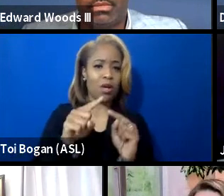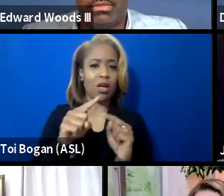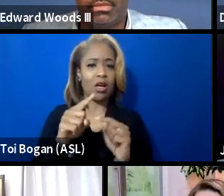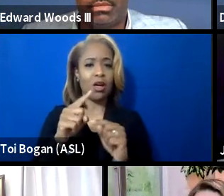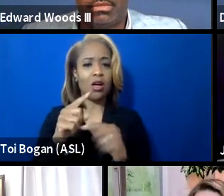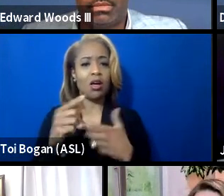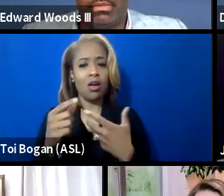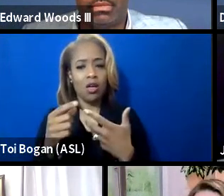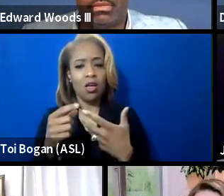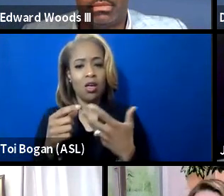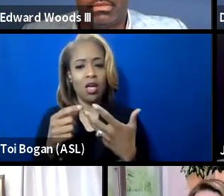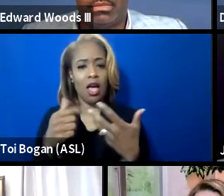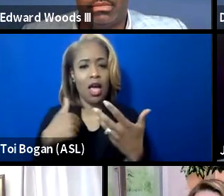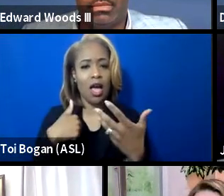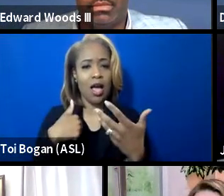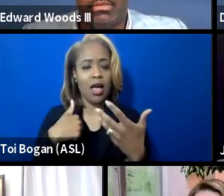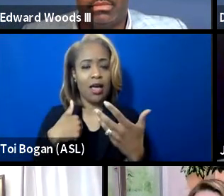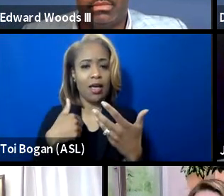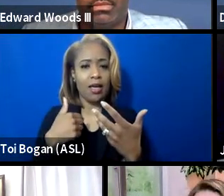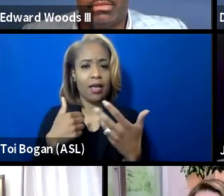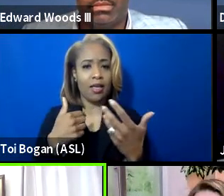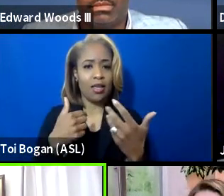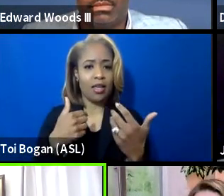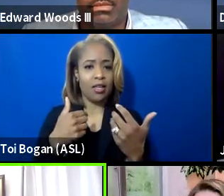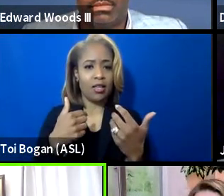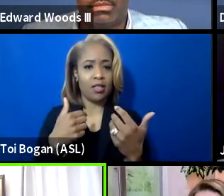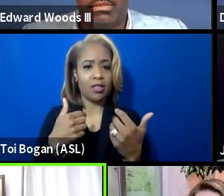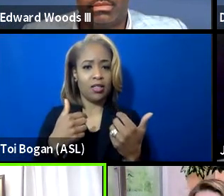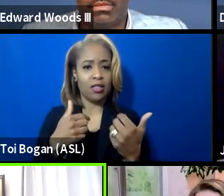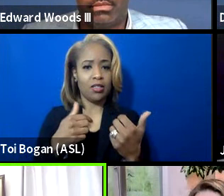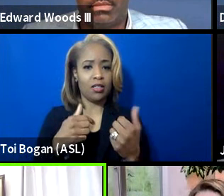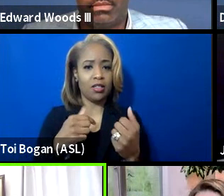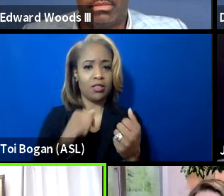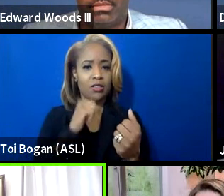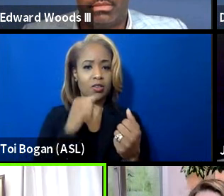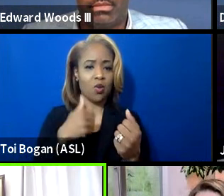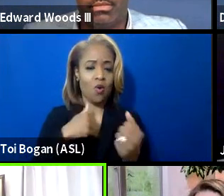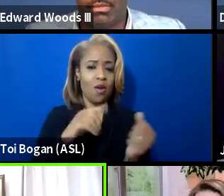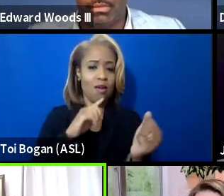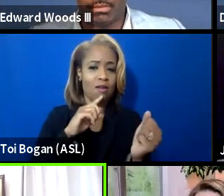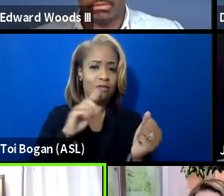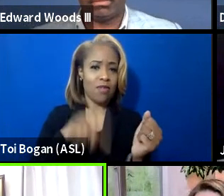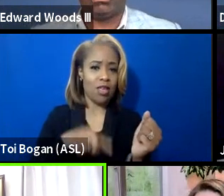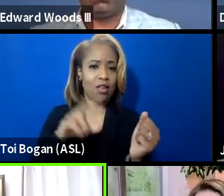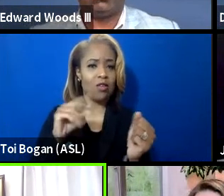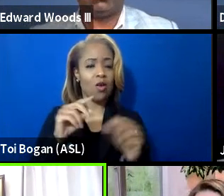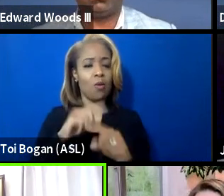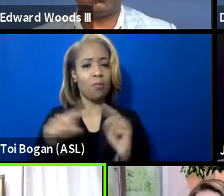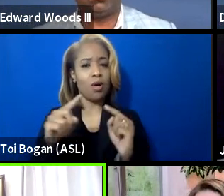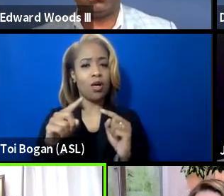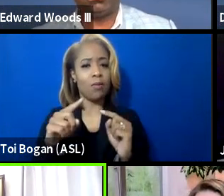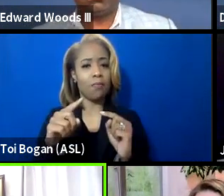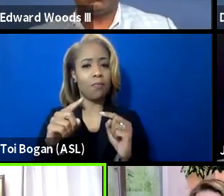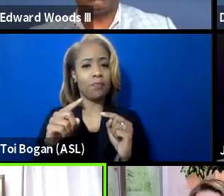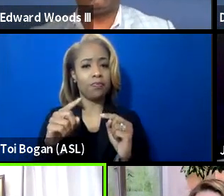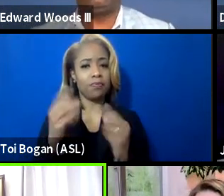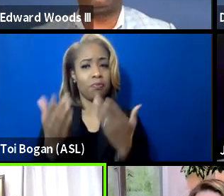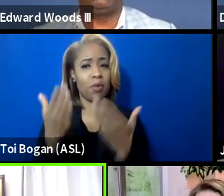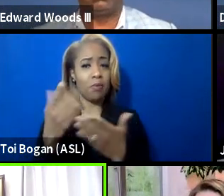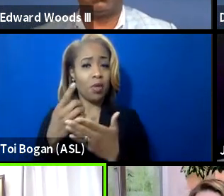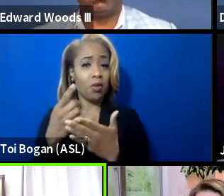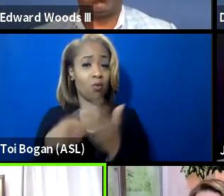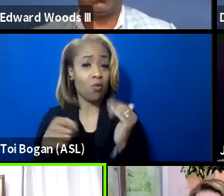to feel like? And I would like to think, I don't have the answer at all, but I think some of maybe what you're